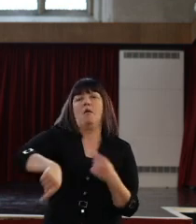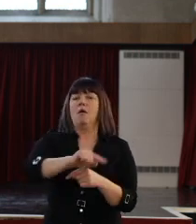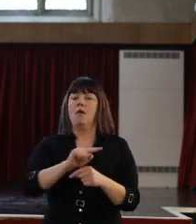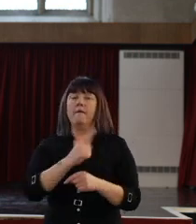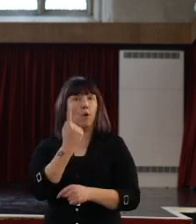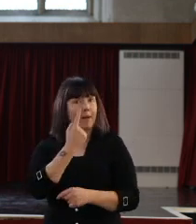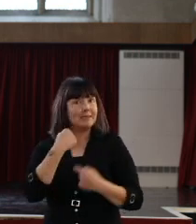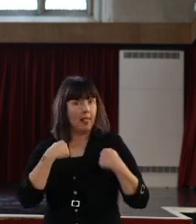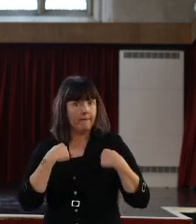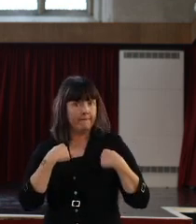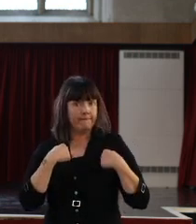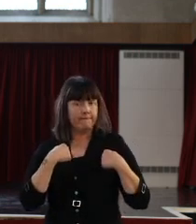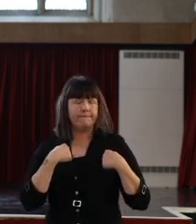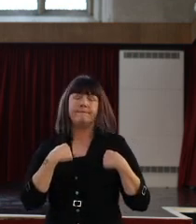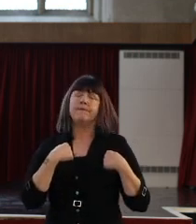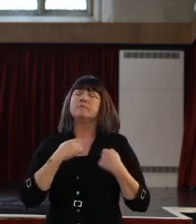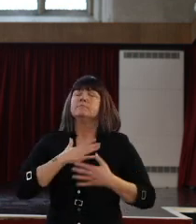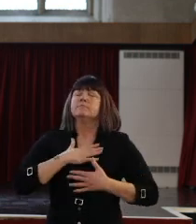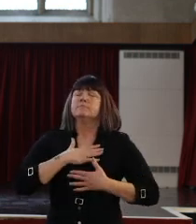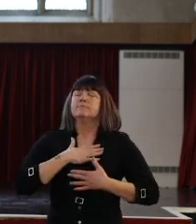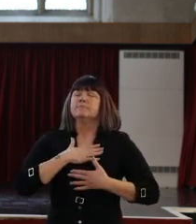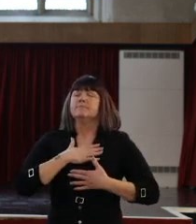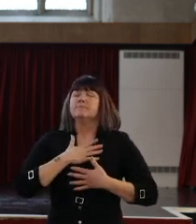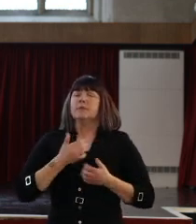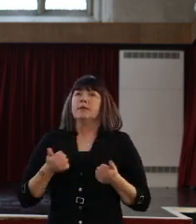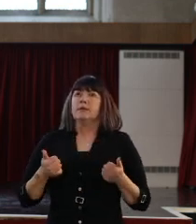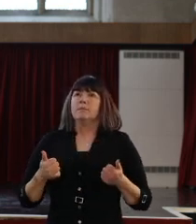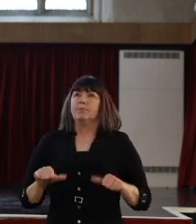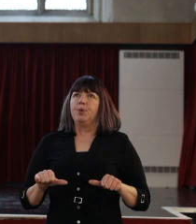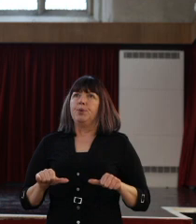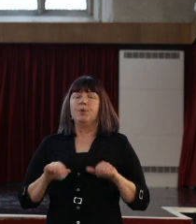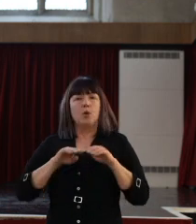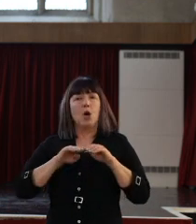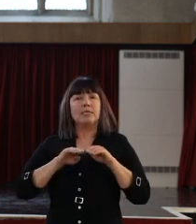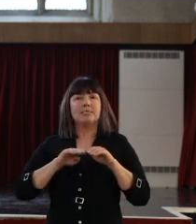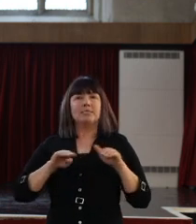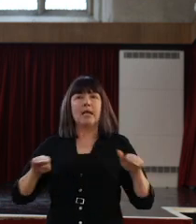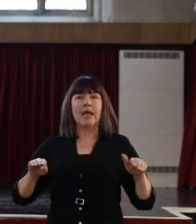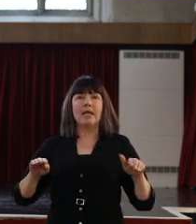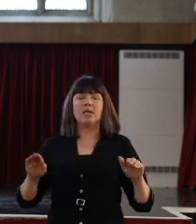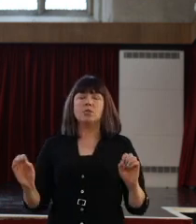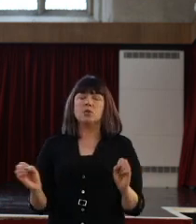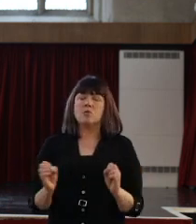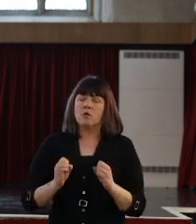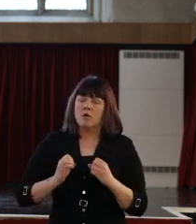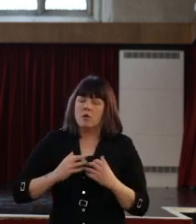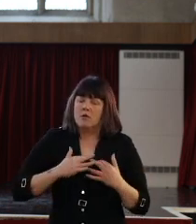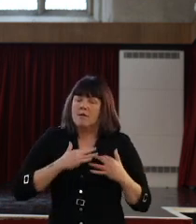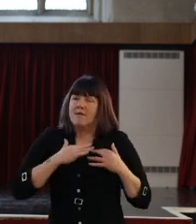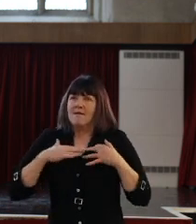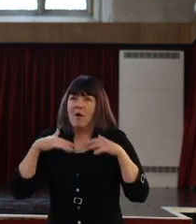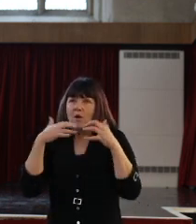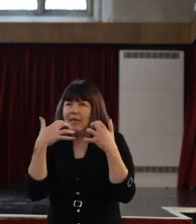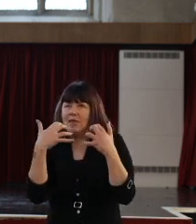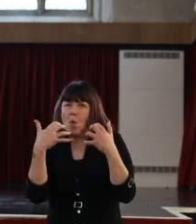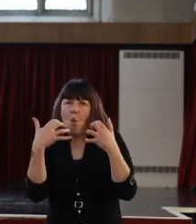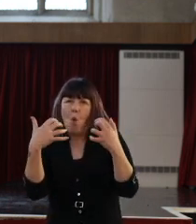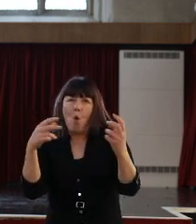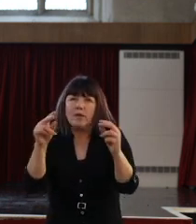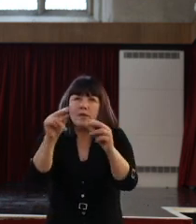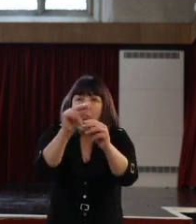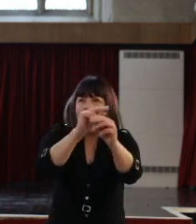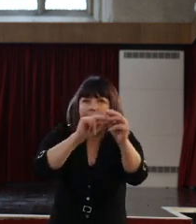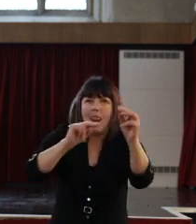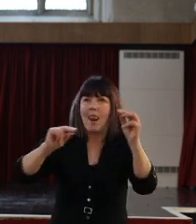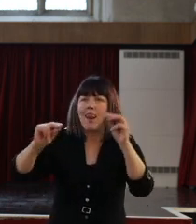me, the joy of being able to step on stage again has been absolutely incredible. The feeling of playing to a packed theatre after 2 long, bleak